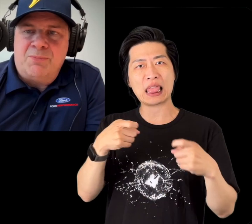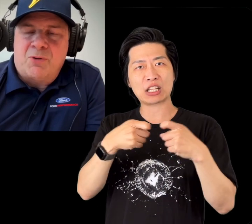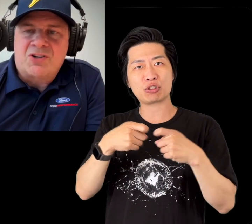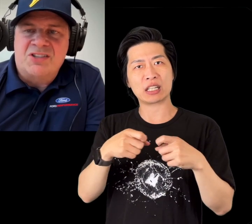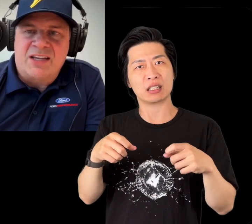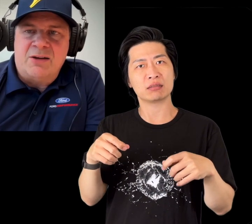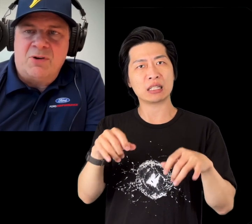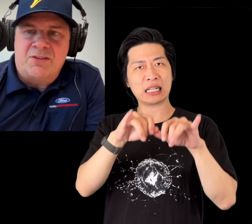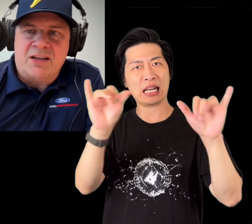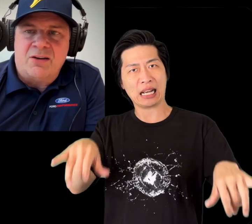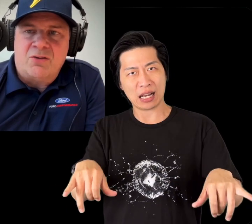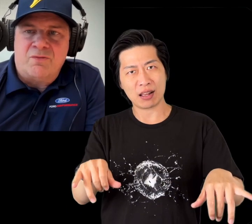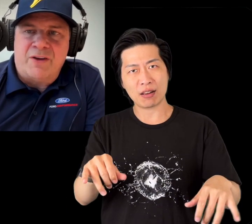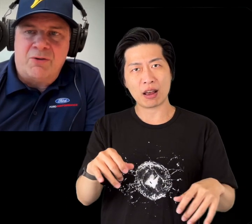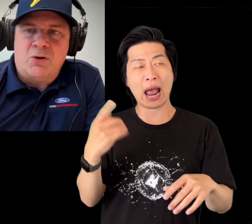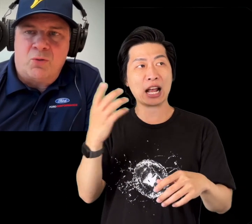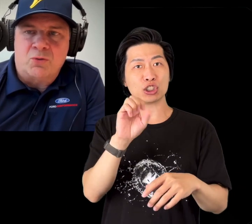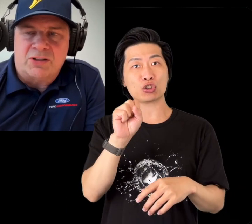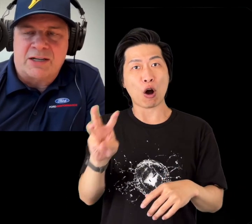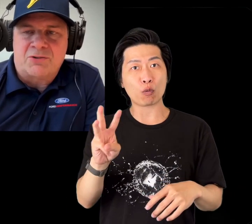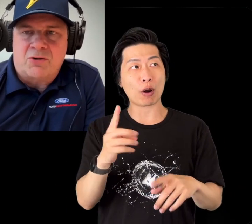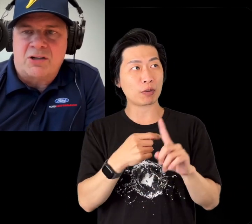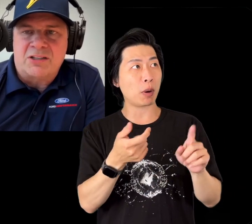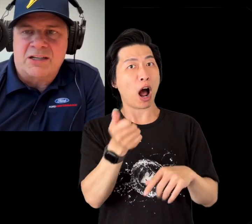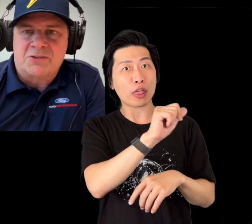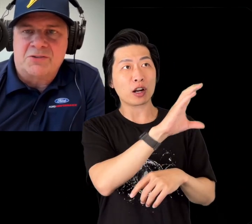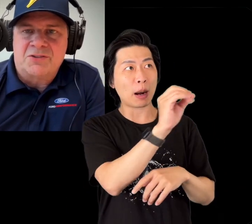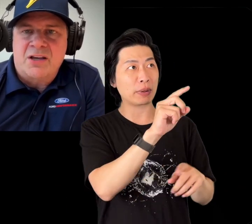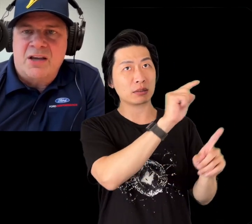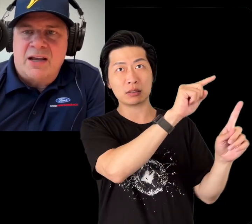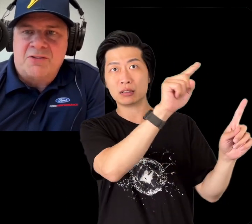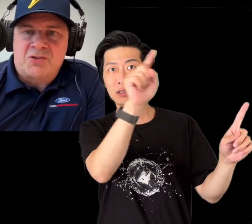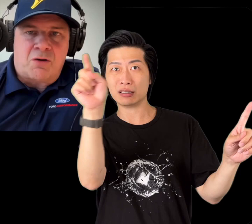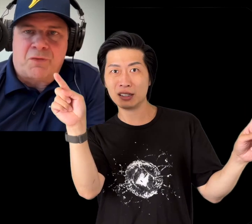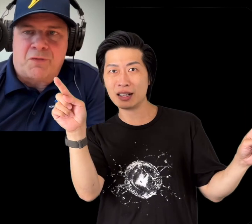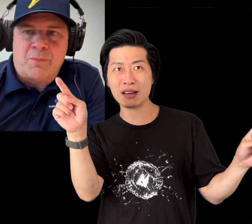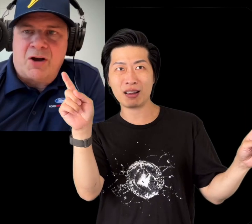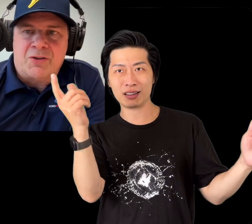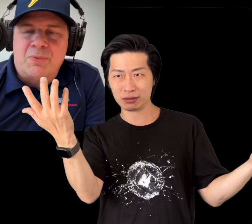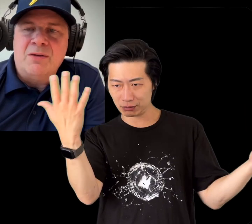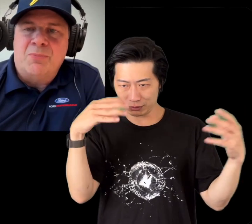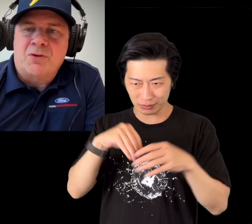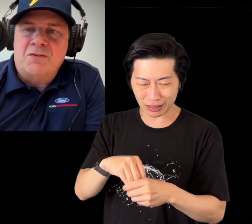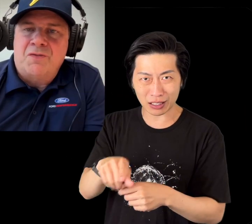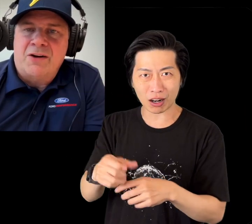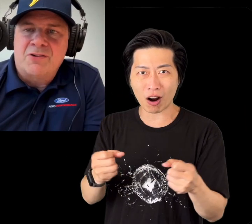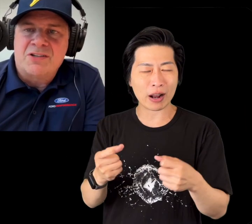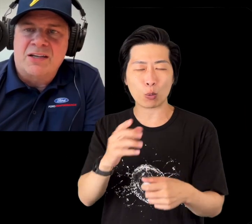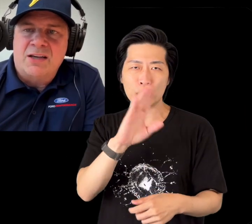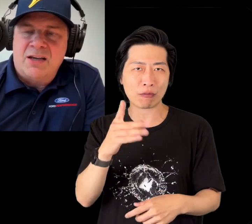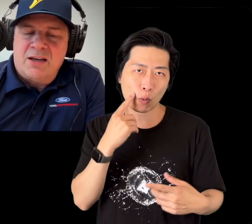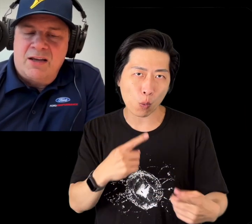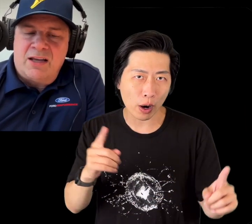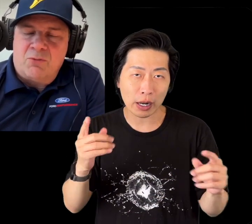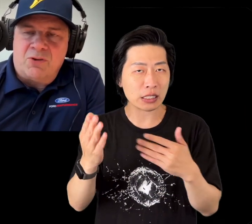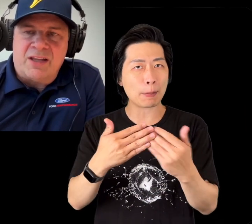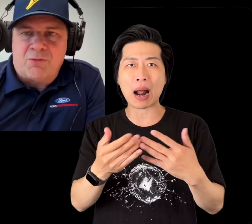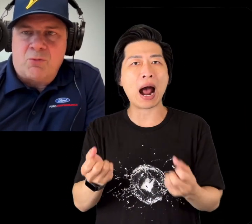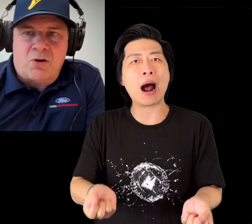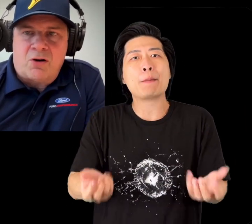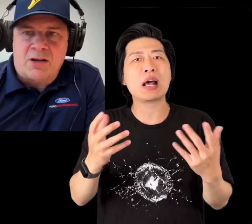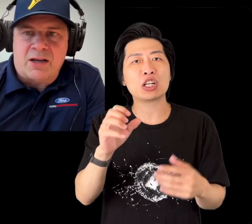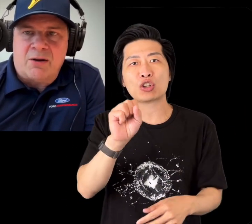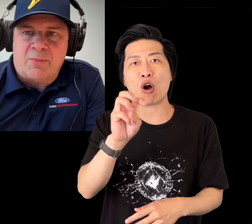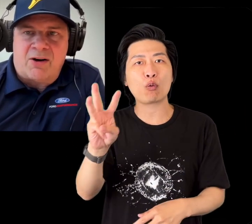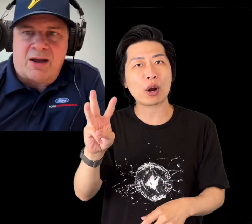many people are sticking with very old electrical architectures and software from other people, confederacy. It will